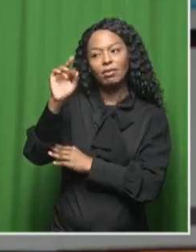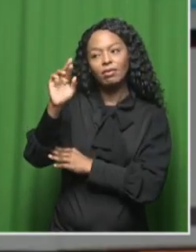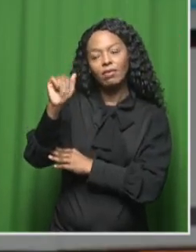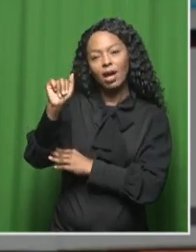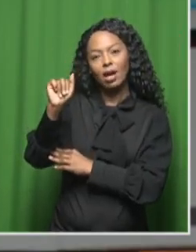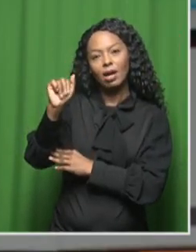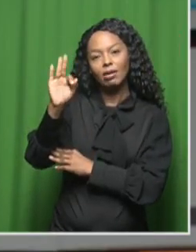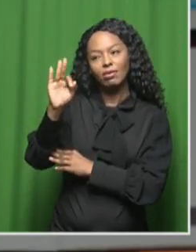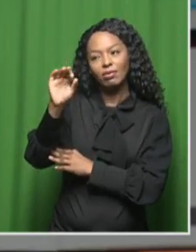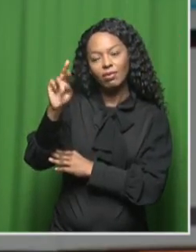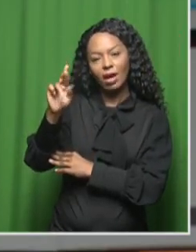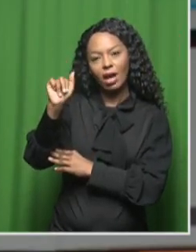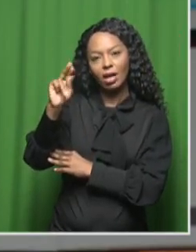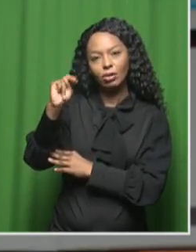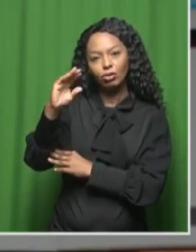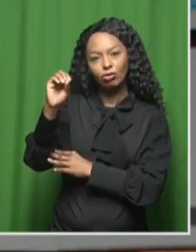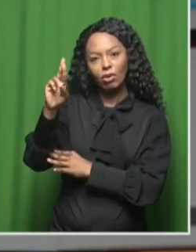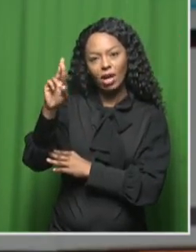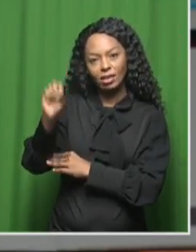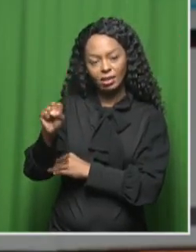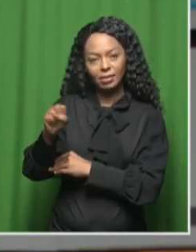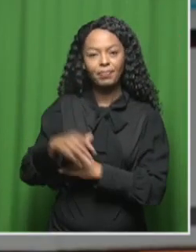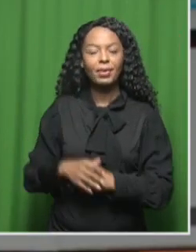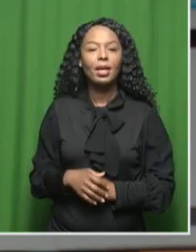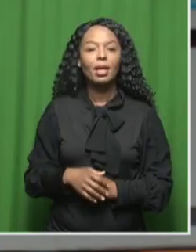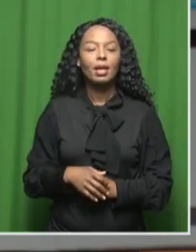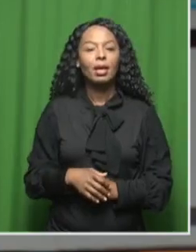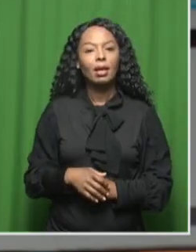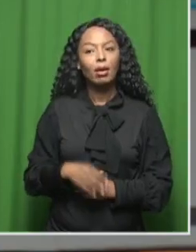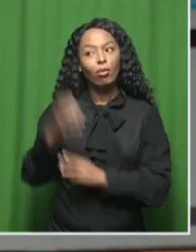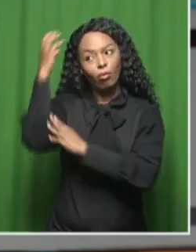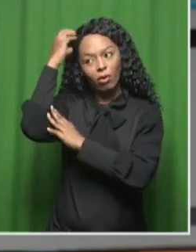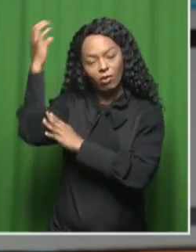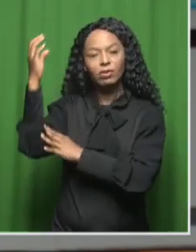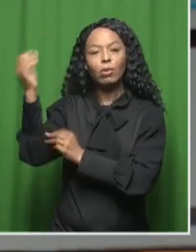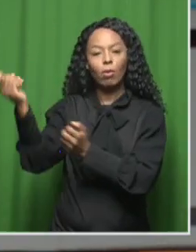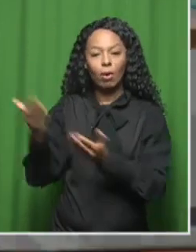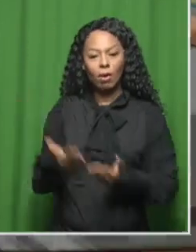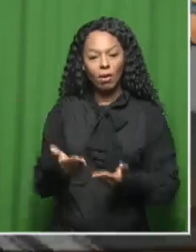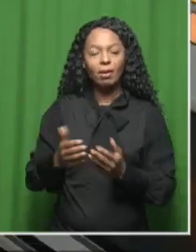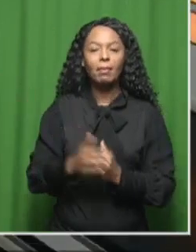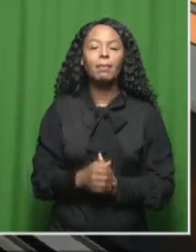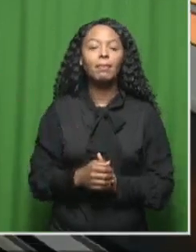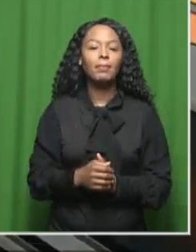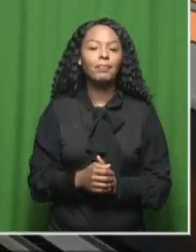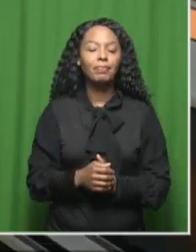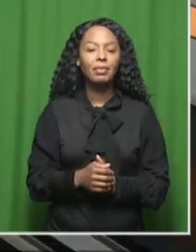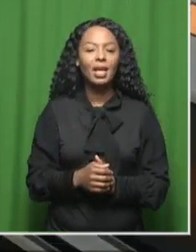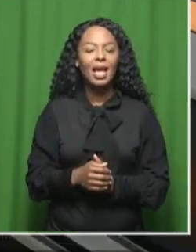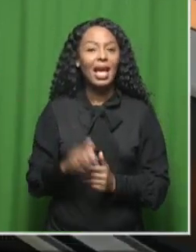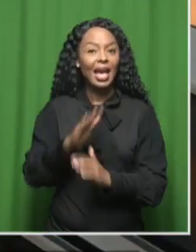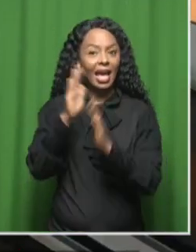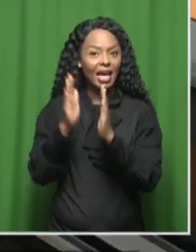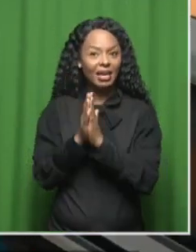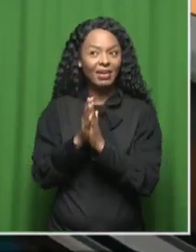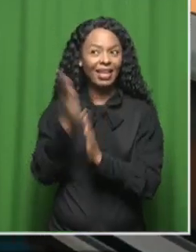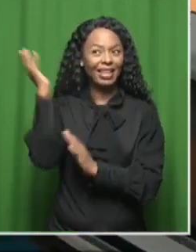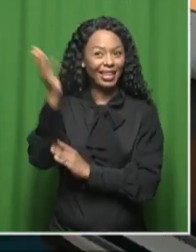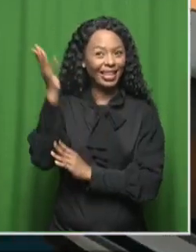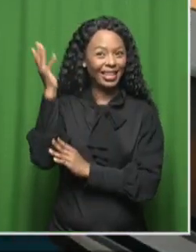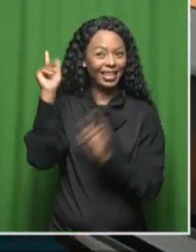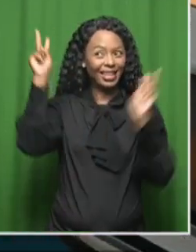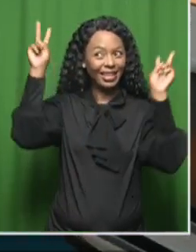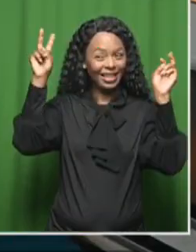you. Thanks very, very much for coming in. So all of this is very sort of technical when we talk